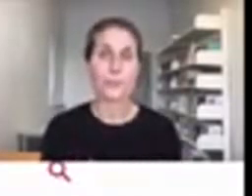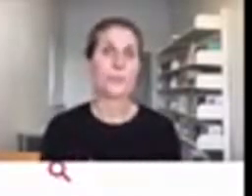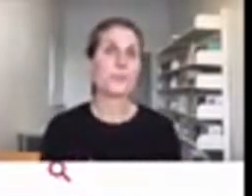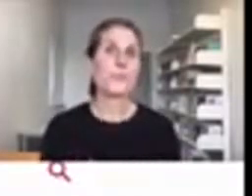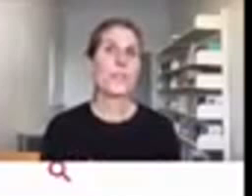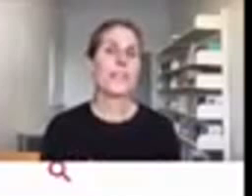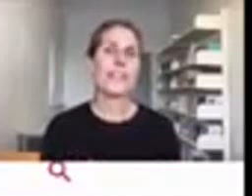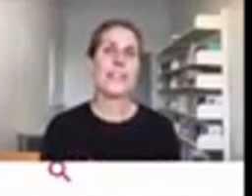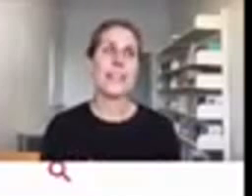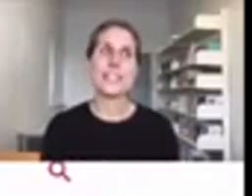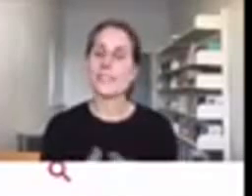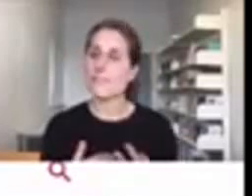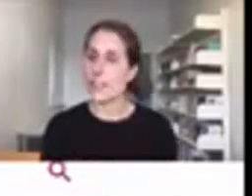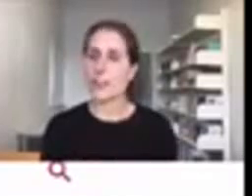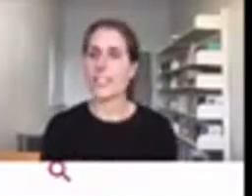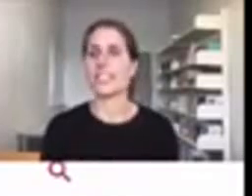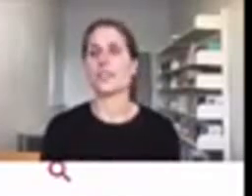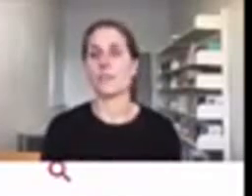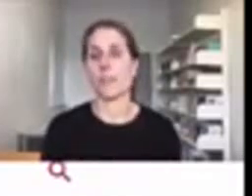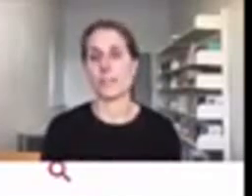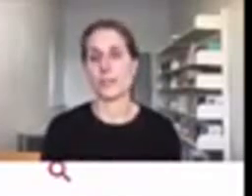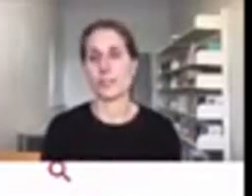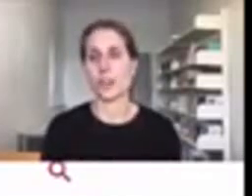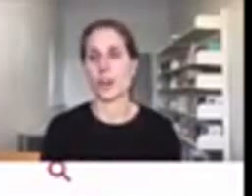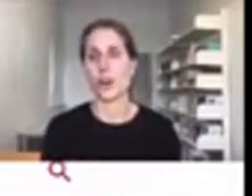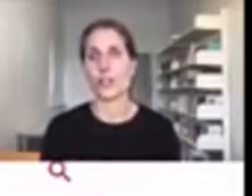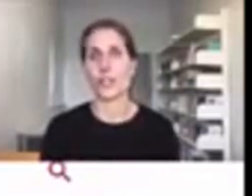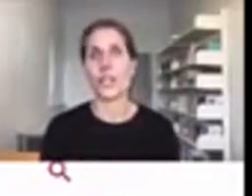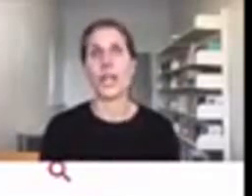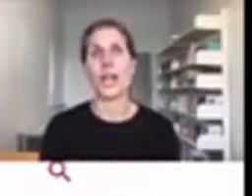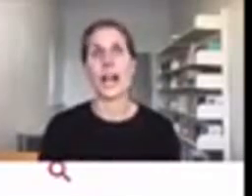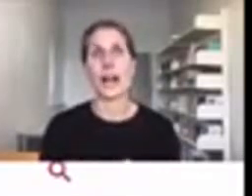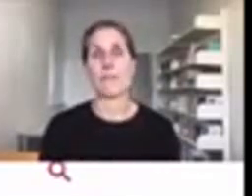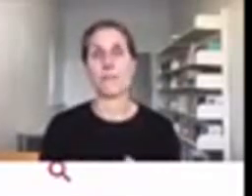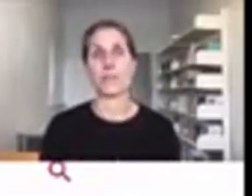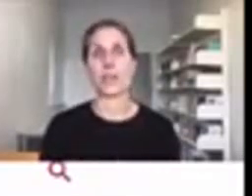true, there's very little research on